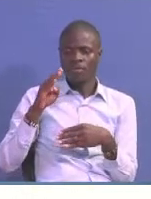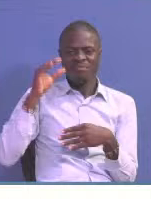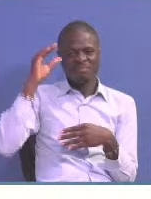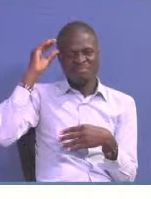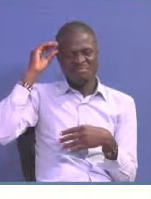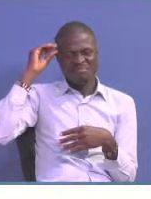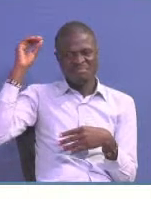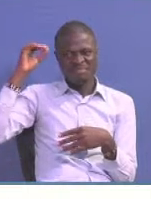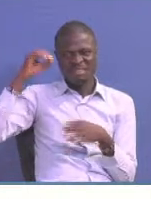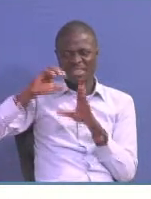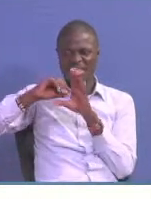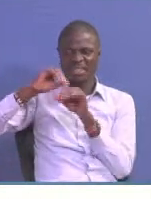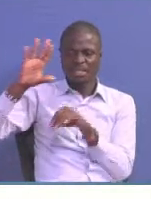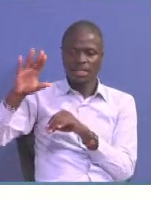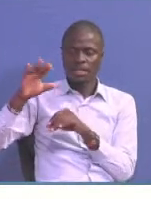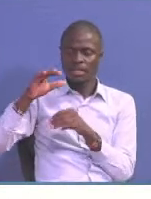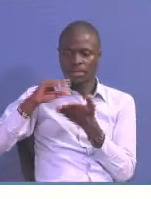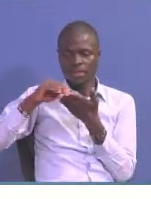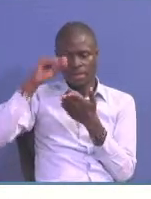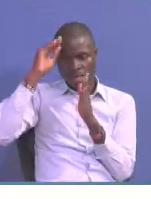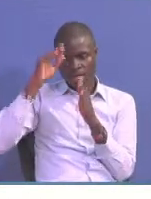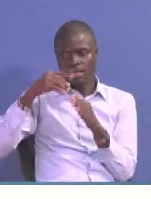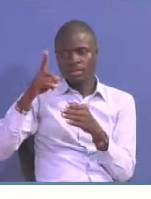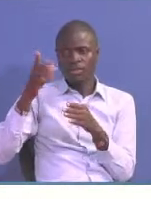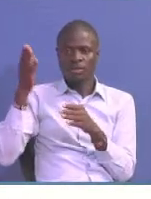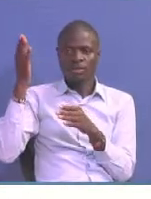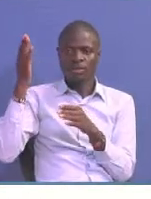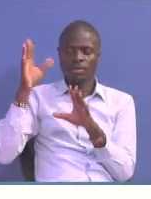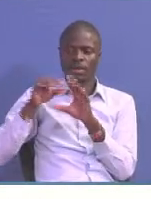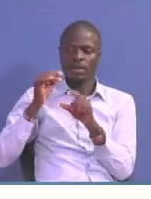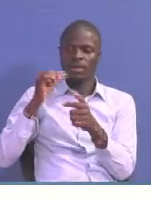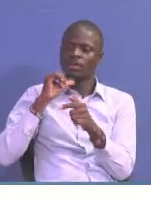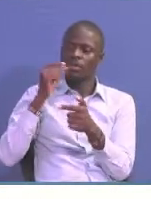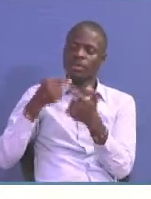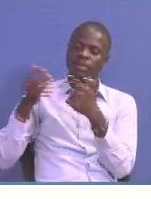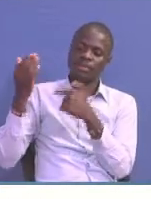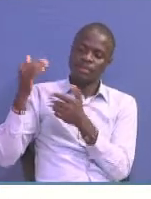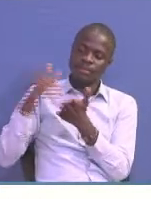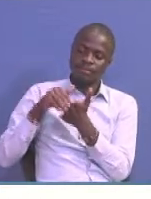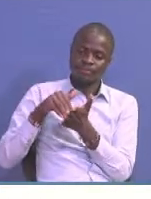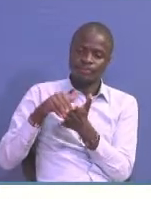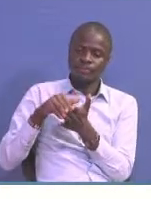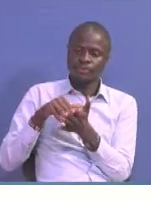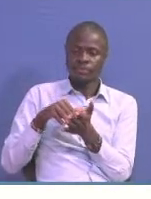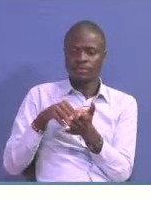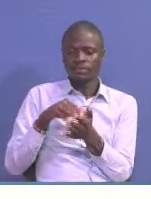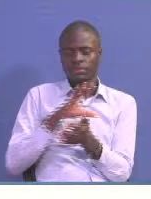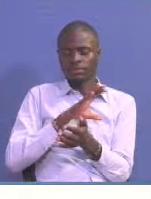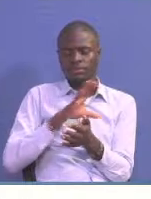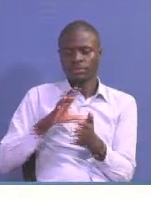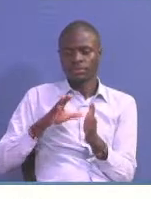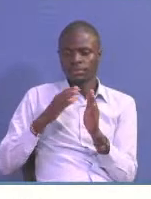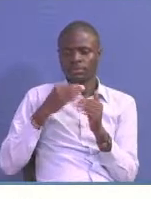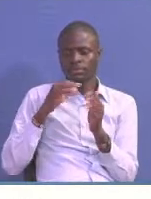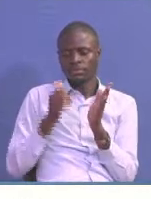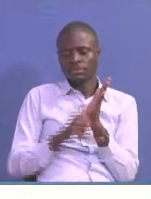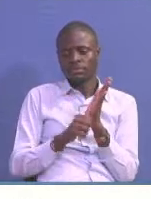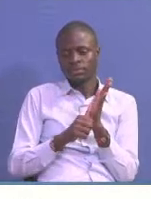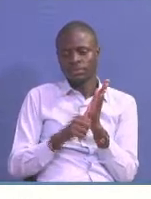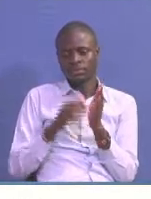students getting outside the country and not wanting to return to the country. Ambassador Dr. Francis Muthaura has really challenged